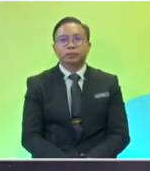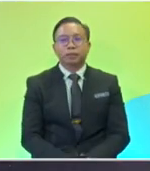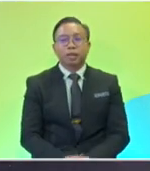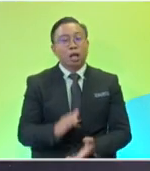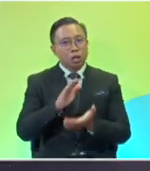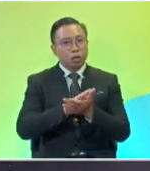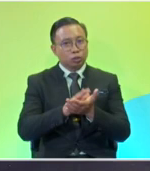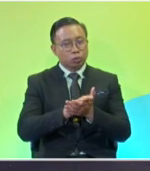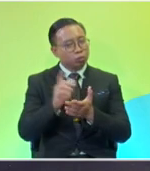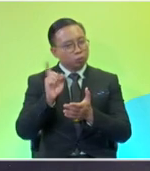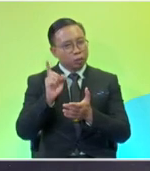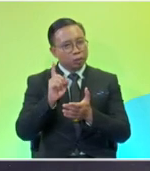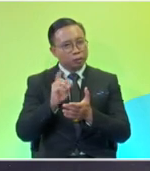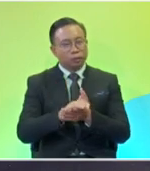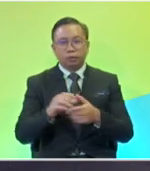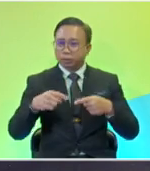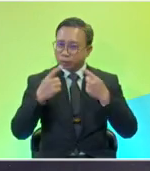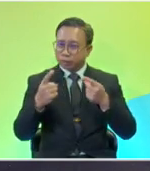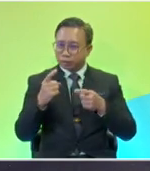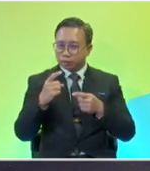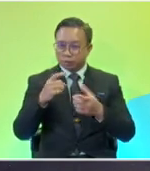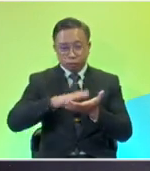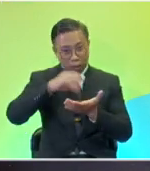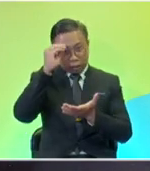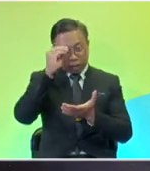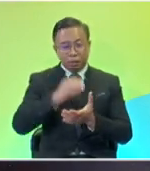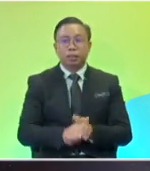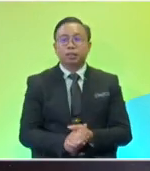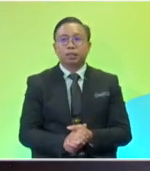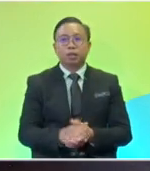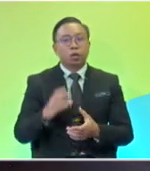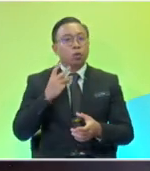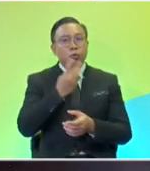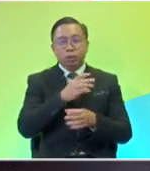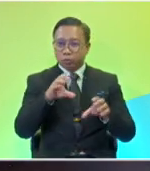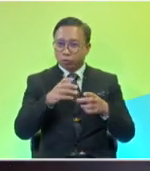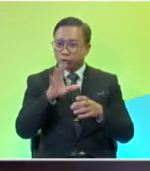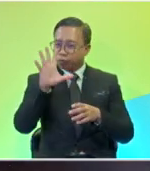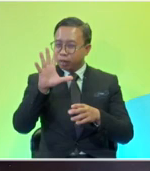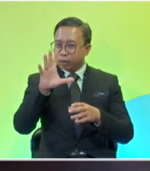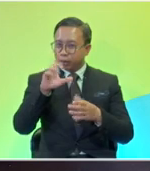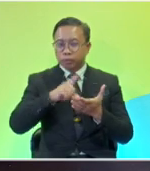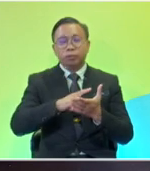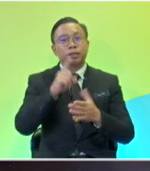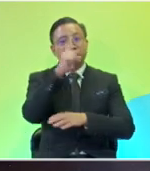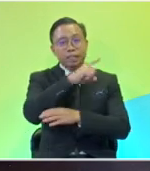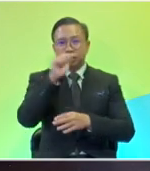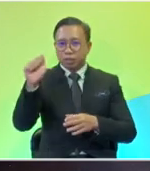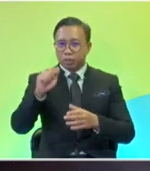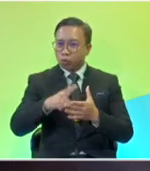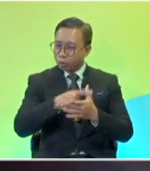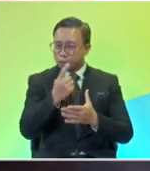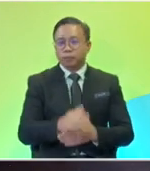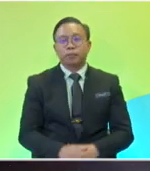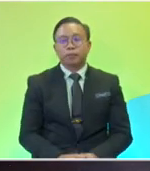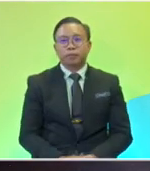is where everyone we go there we study, right? Yes, we go there 5 days a week. Yes. So teachers from